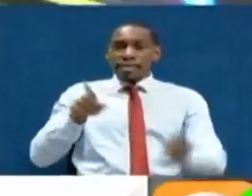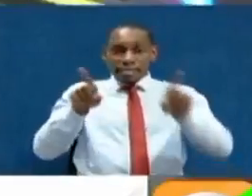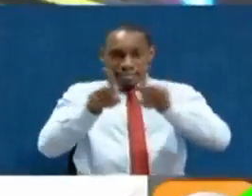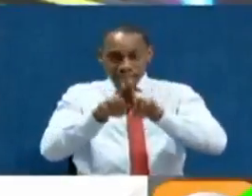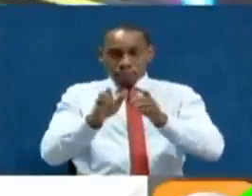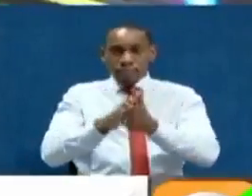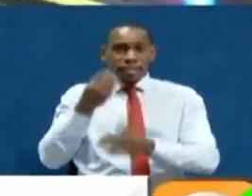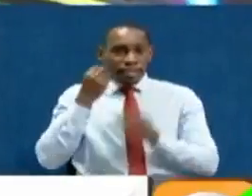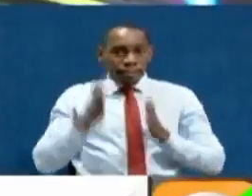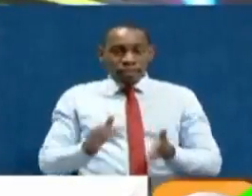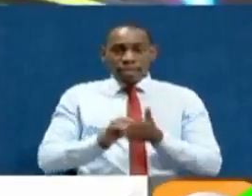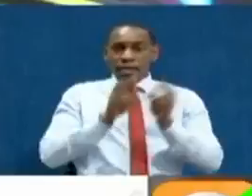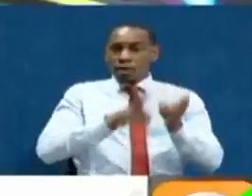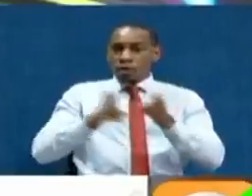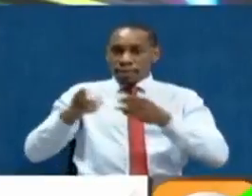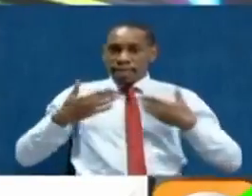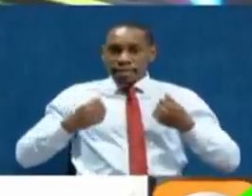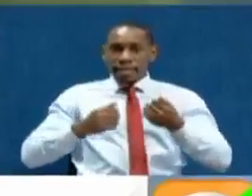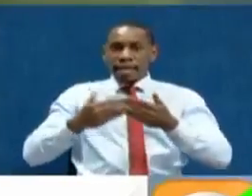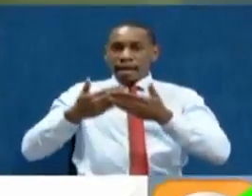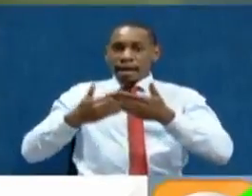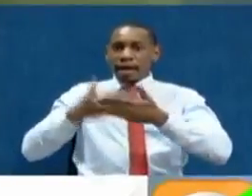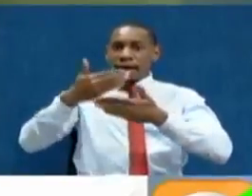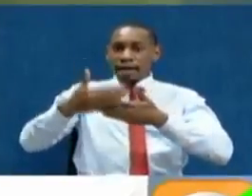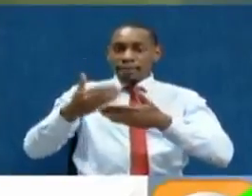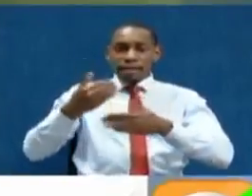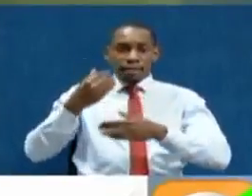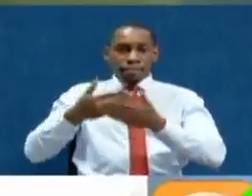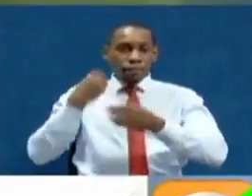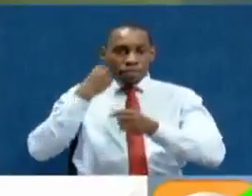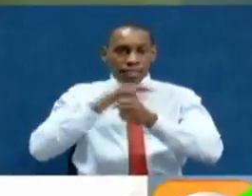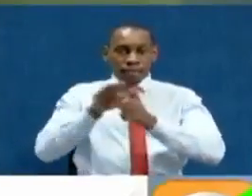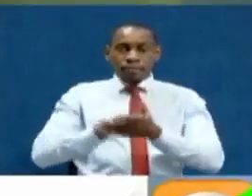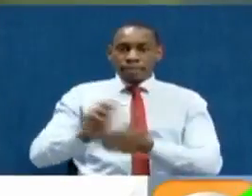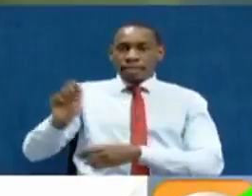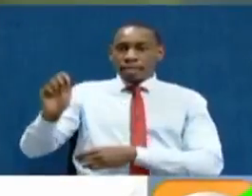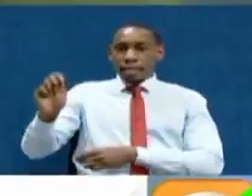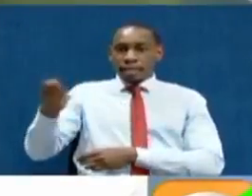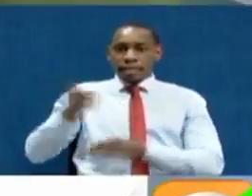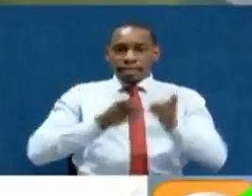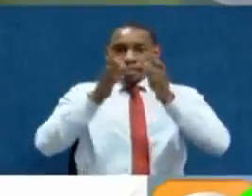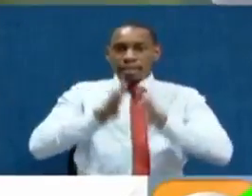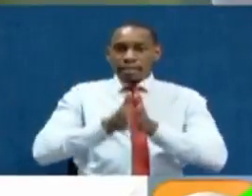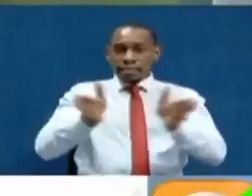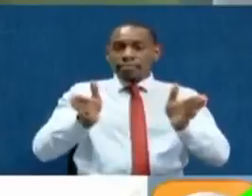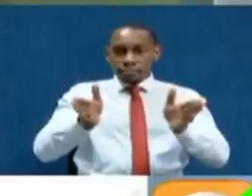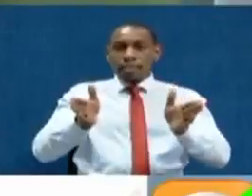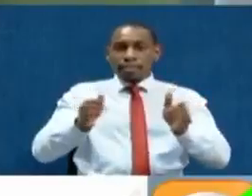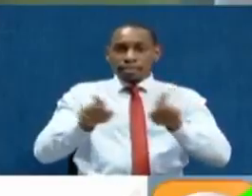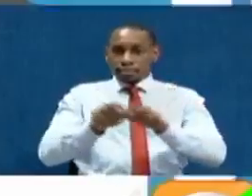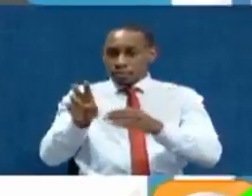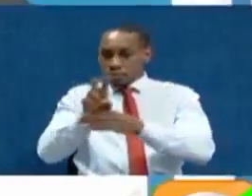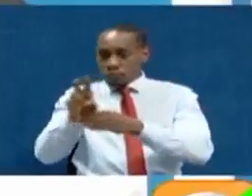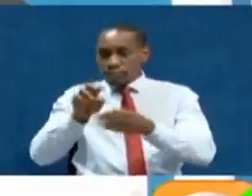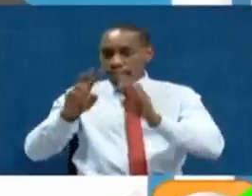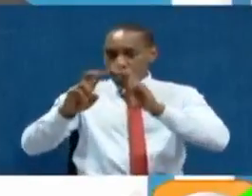similar to the patients who naturally recovered from COVID-19. Kenya's acting director of health, Dr. Patrick Amoth, was following the study